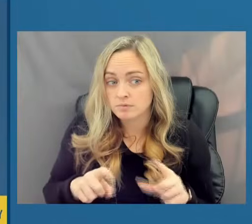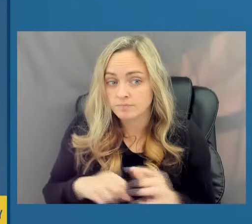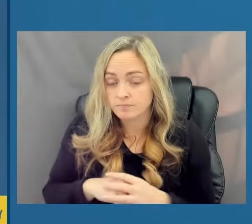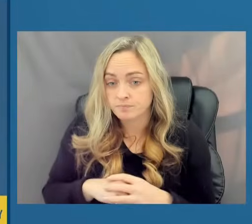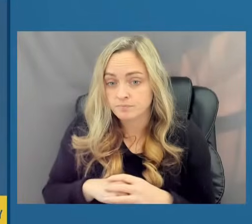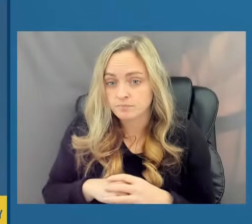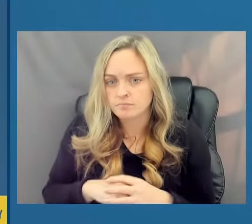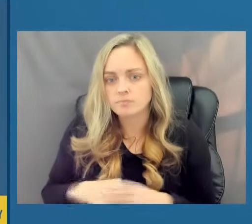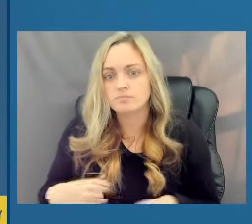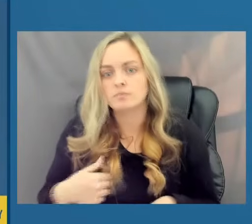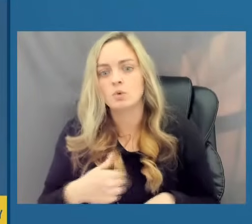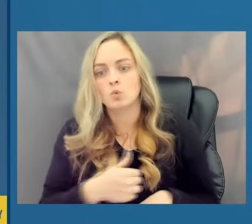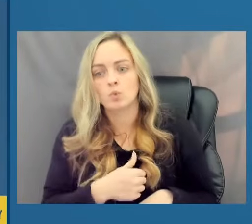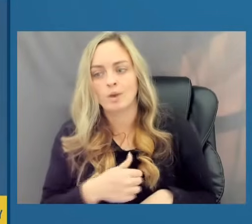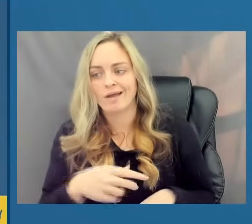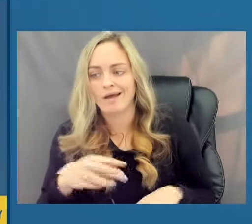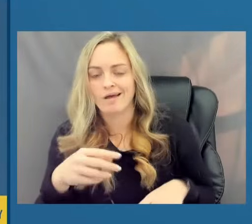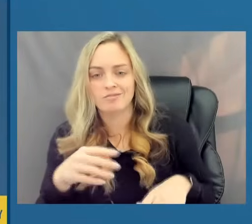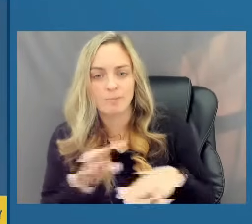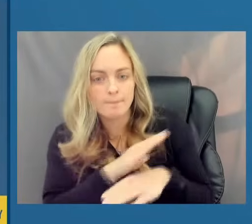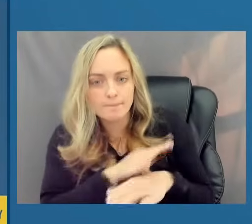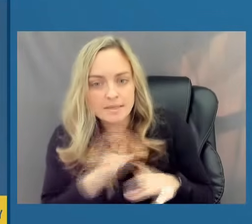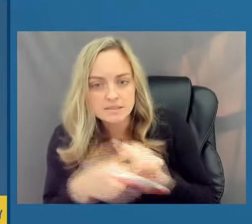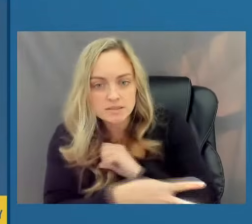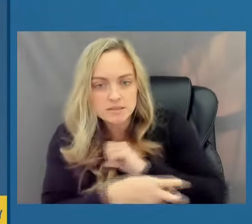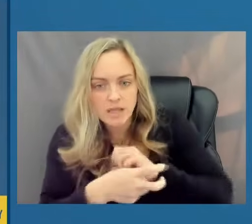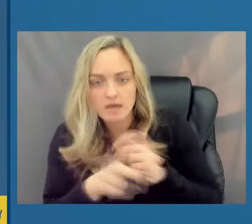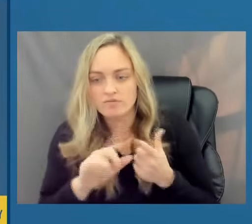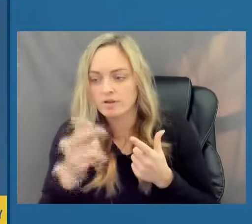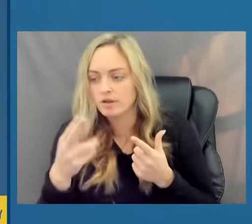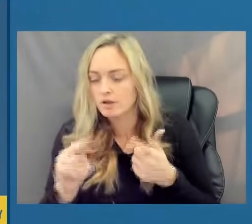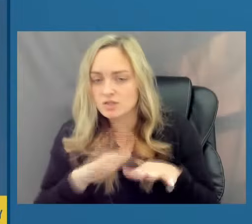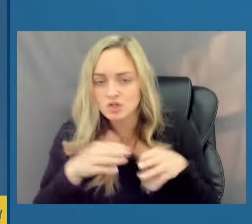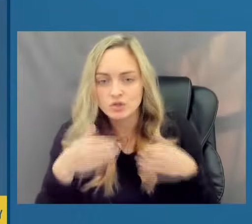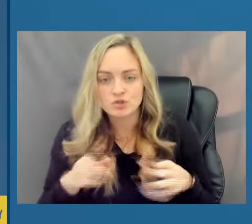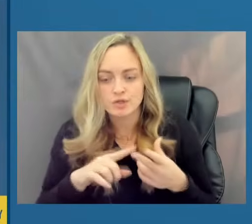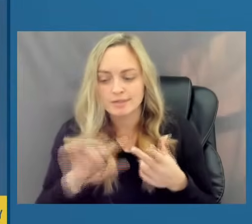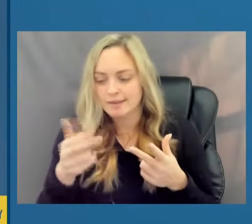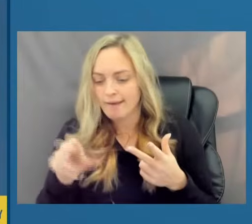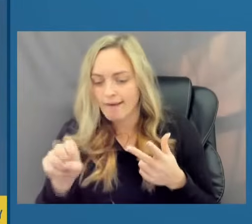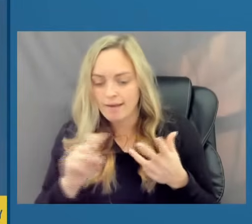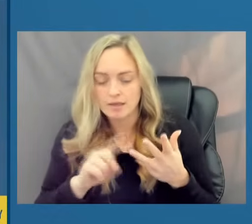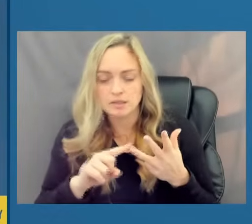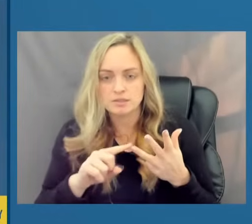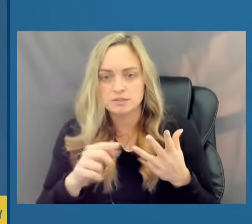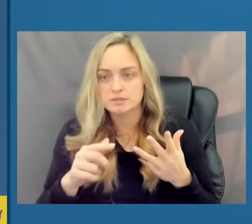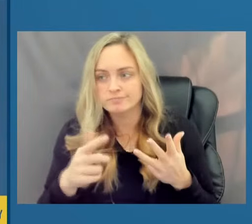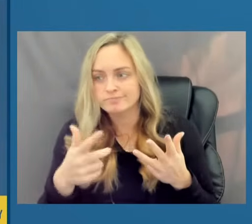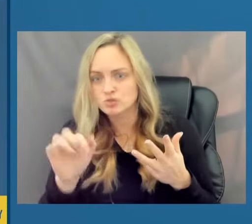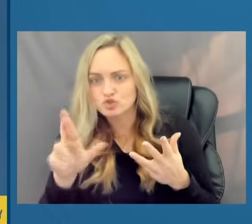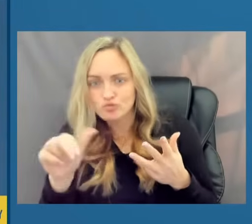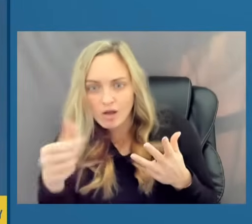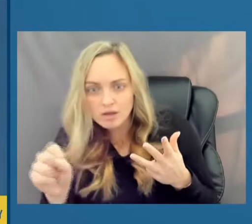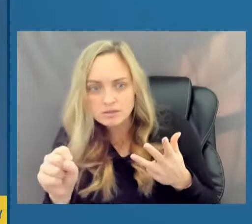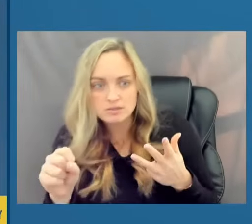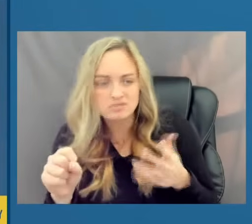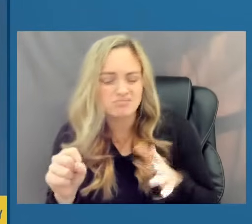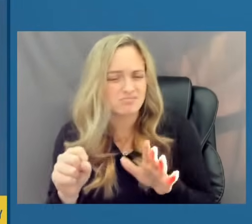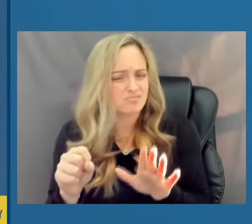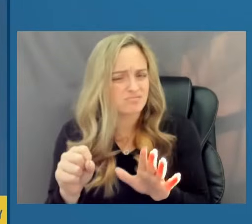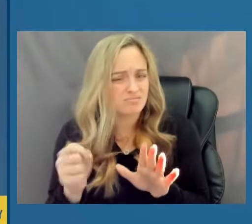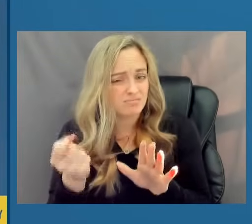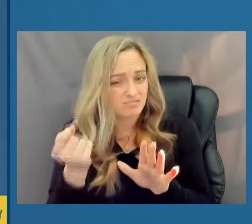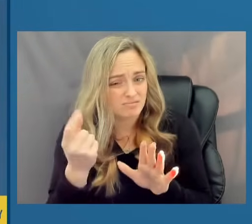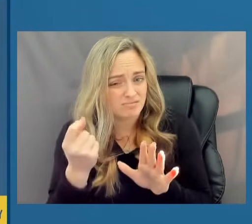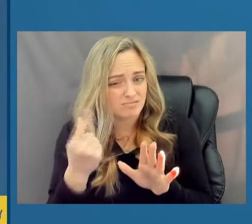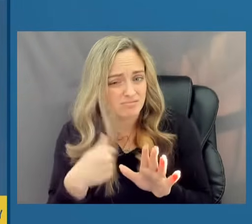We have retail theft, we have guns on the streets, we have gangs, we have drugs. I'm going to go out on a limb here and say that